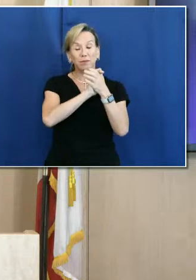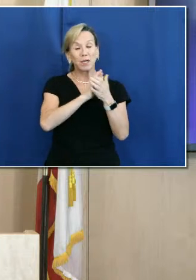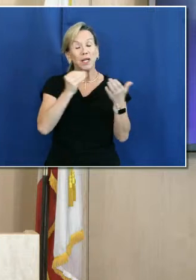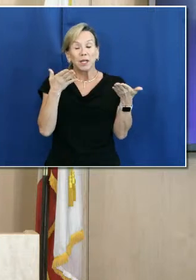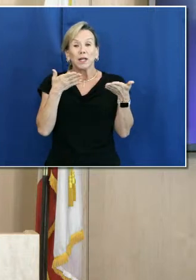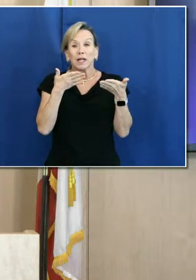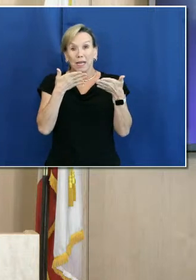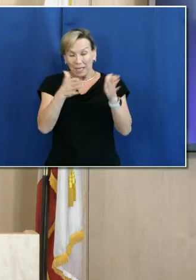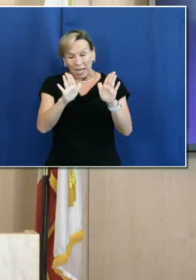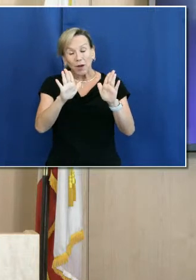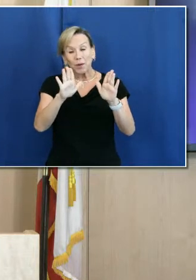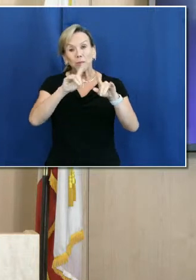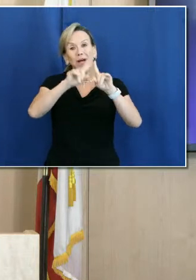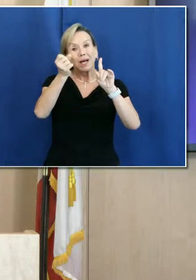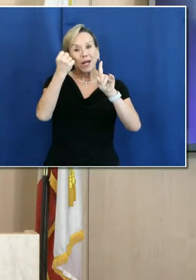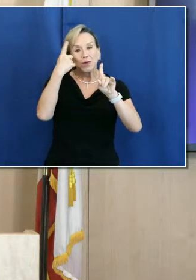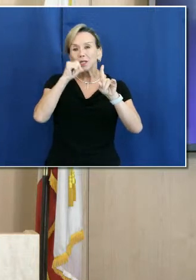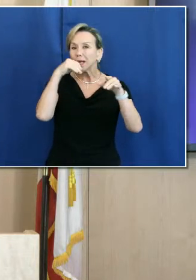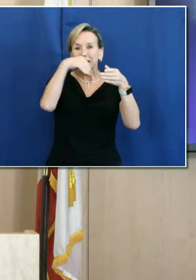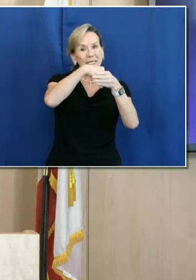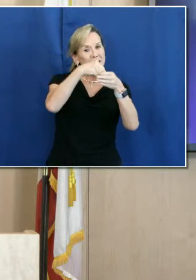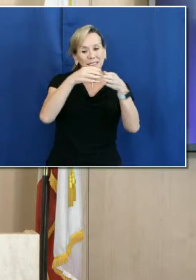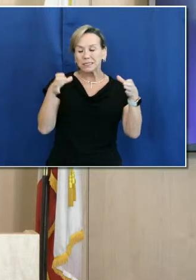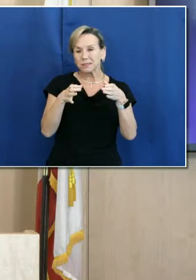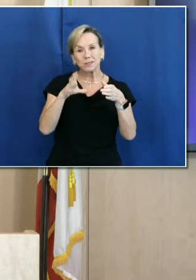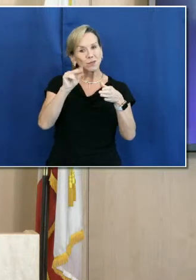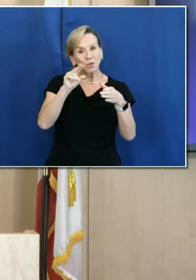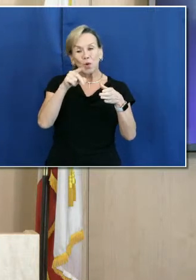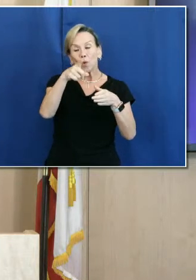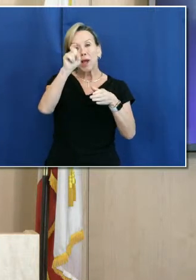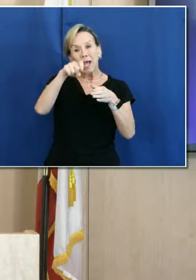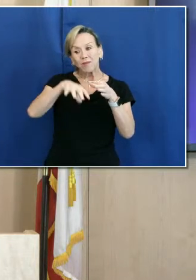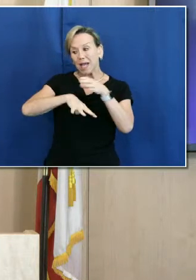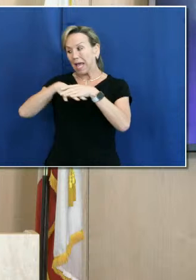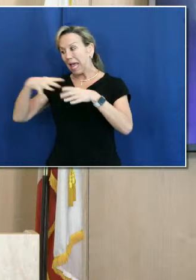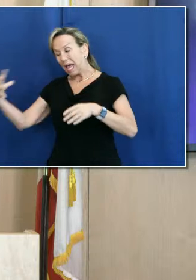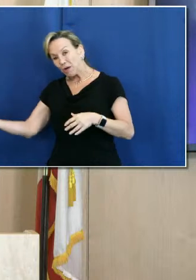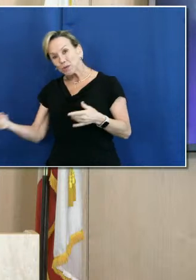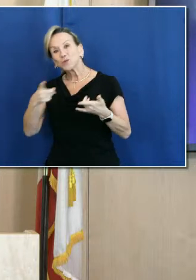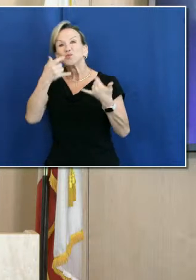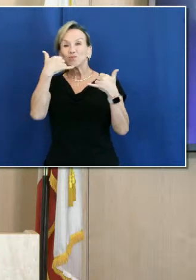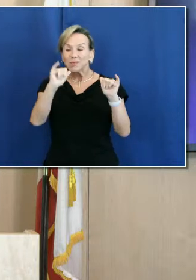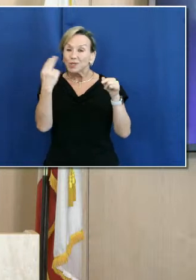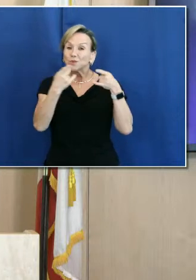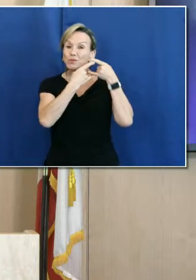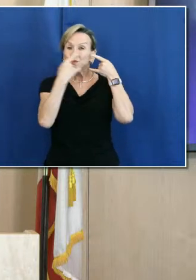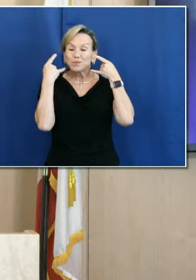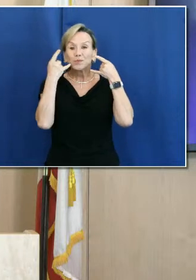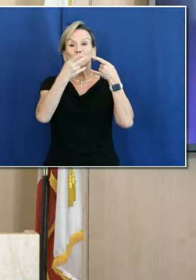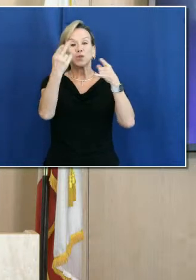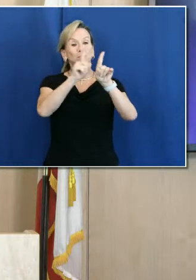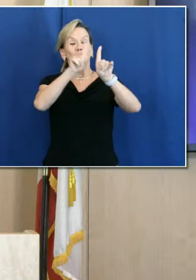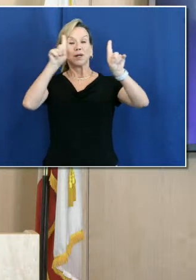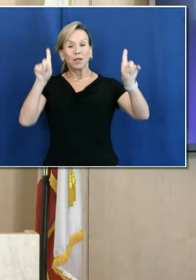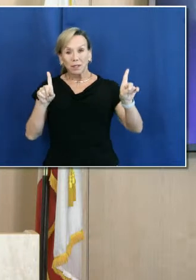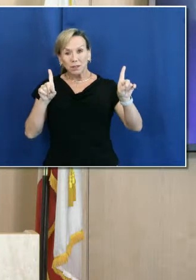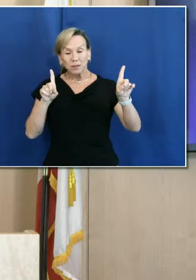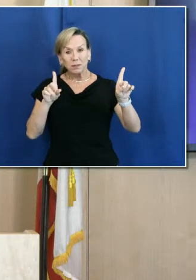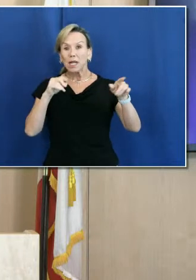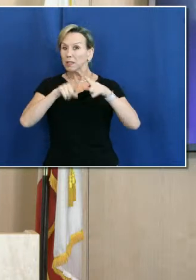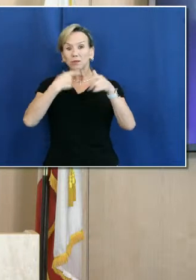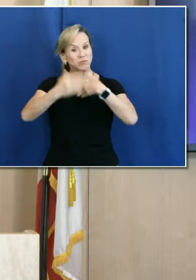do that. You just have to do it outdoors. You physically distance, you utilize a face covering, and then you can move